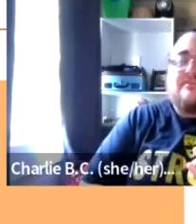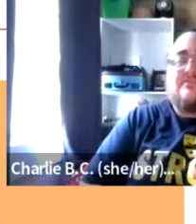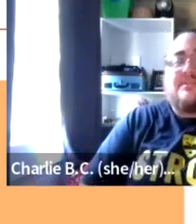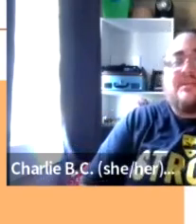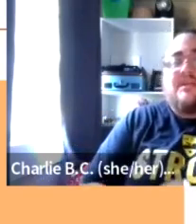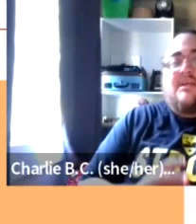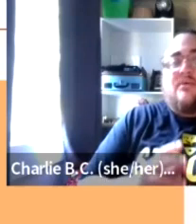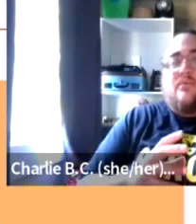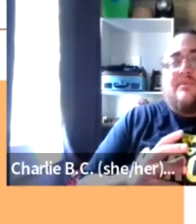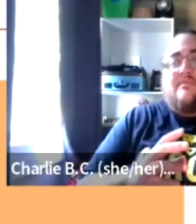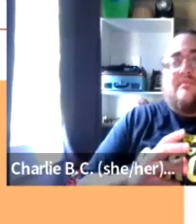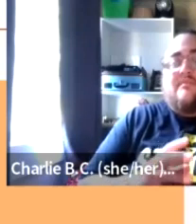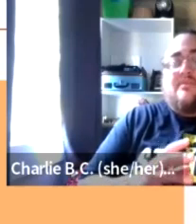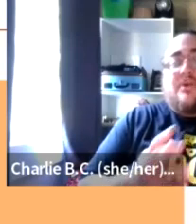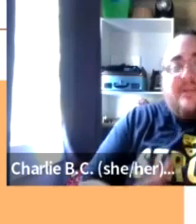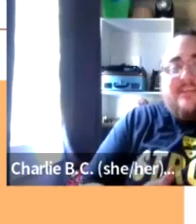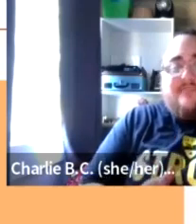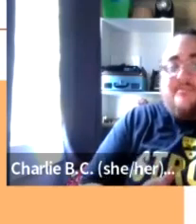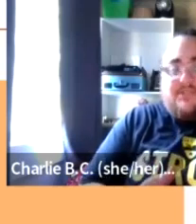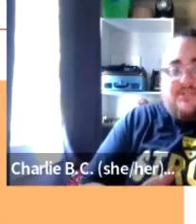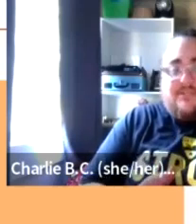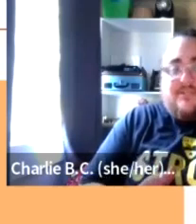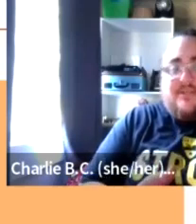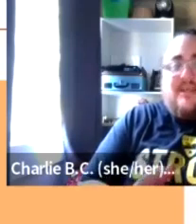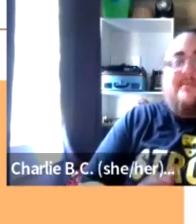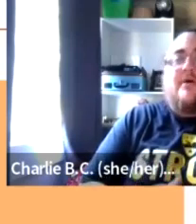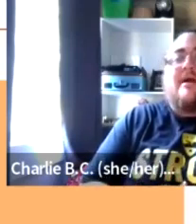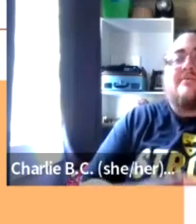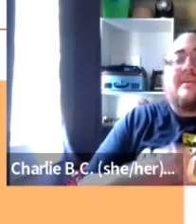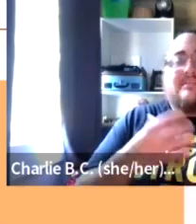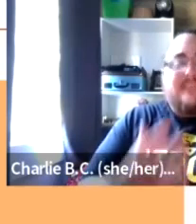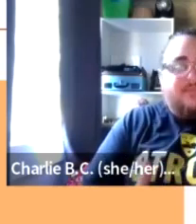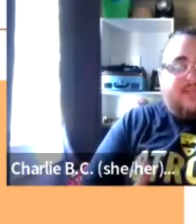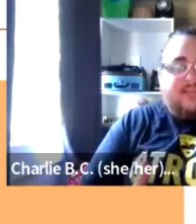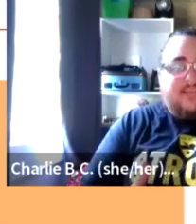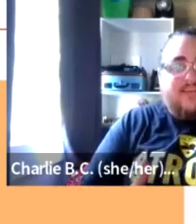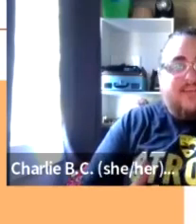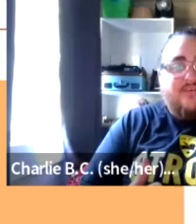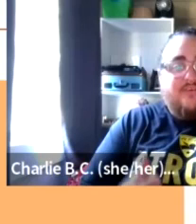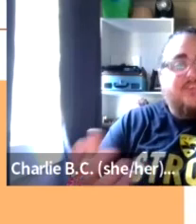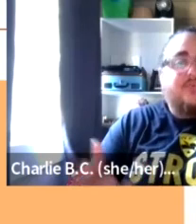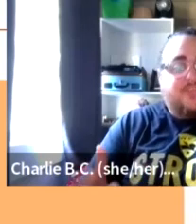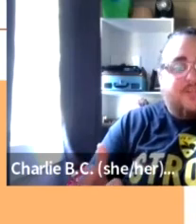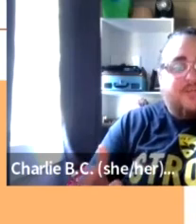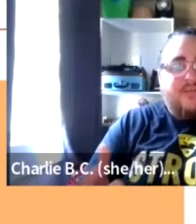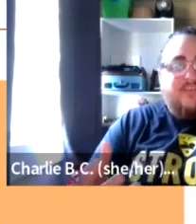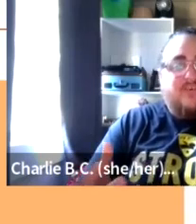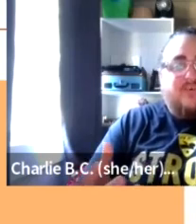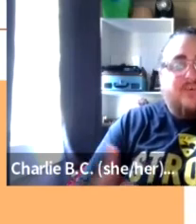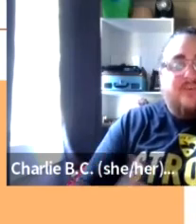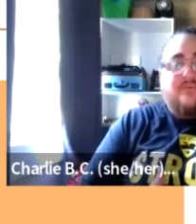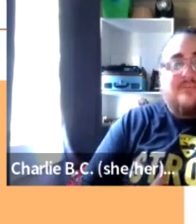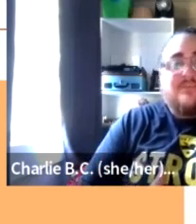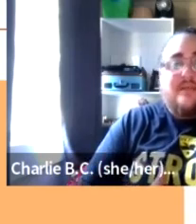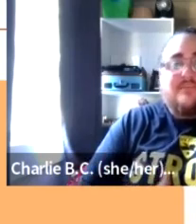youth and hosts with current information about how they can stabilize their situation.